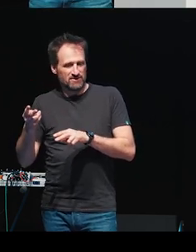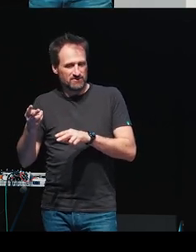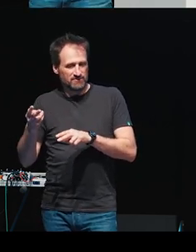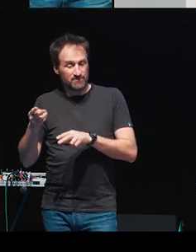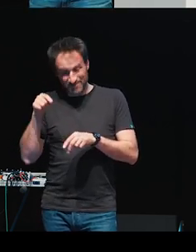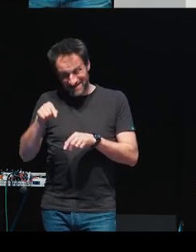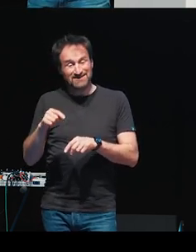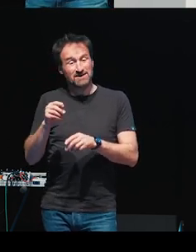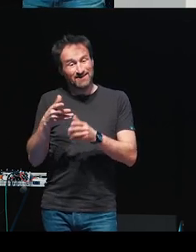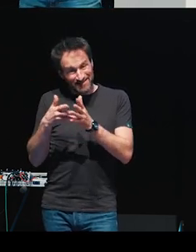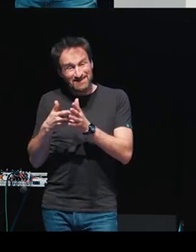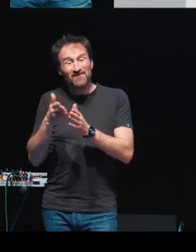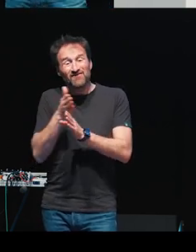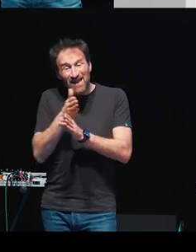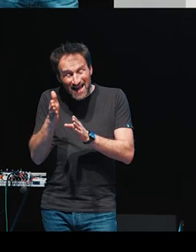than that, it's useless.